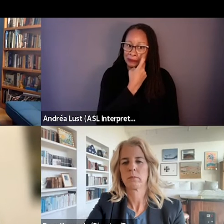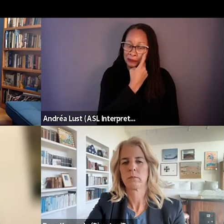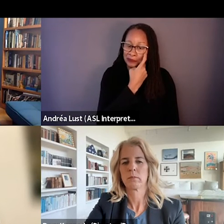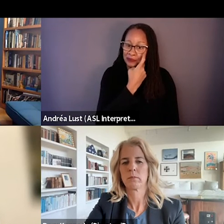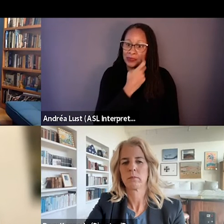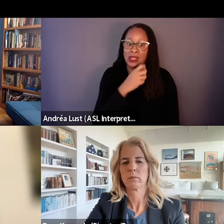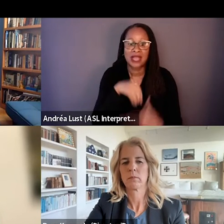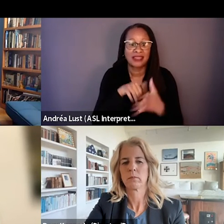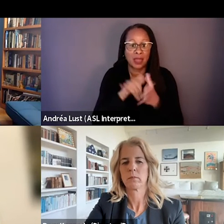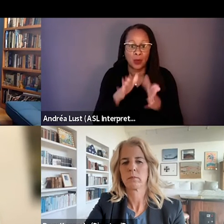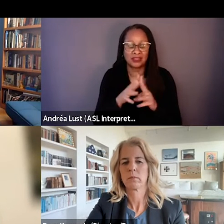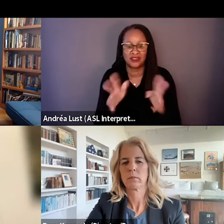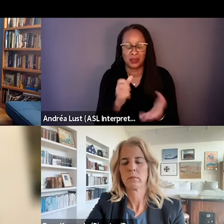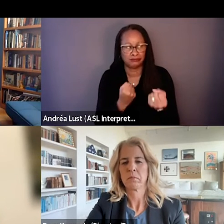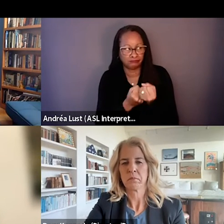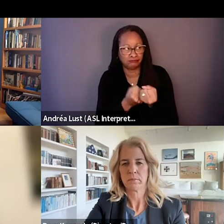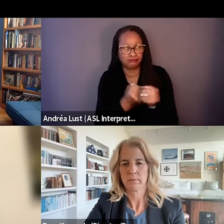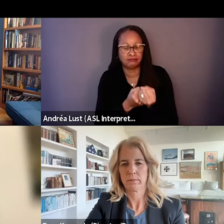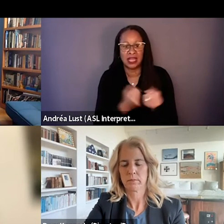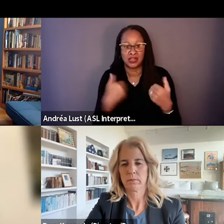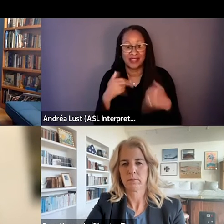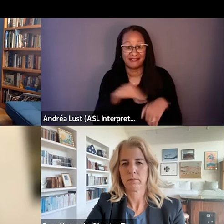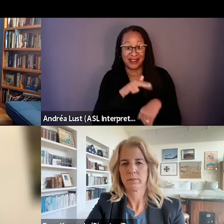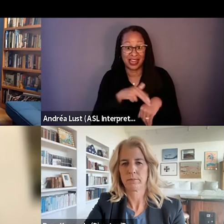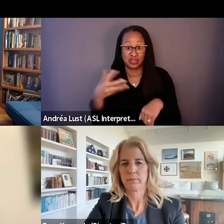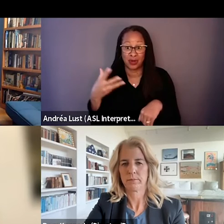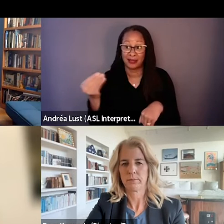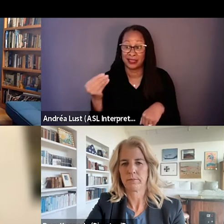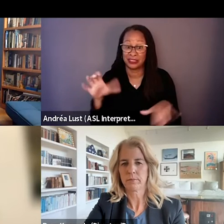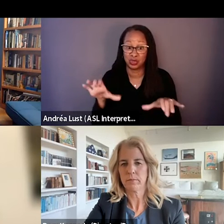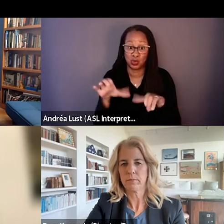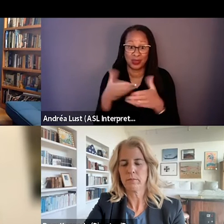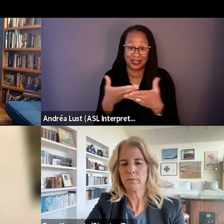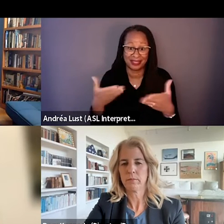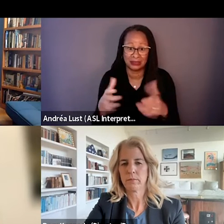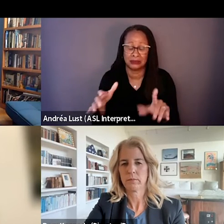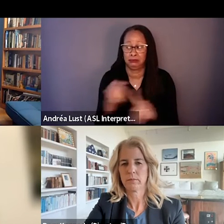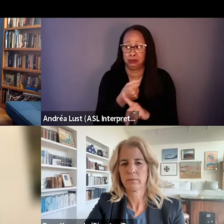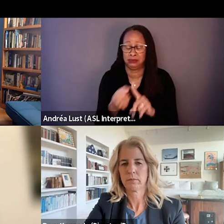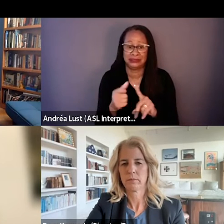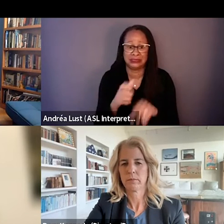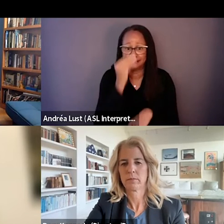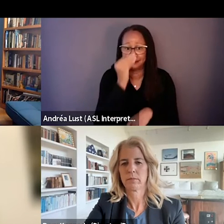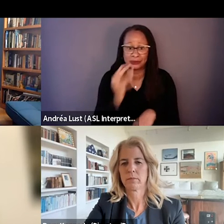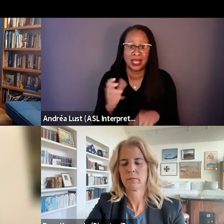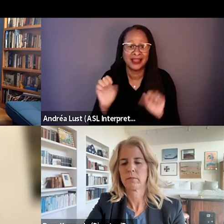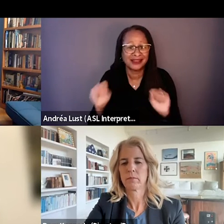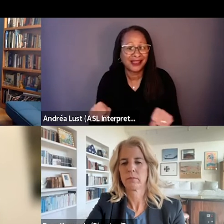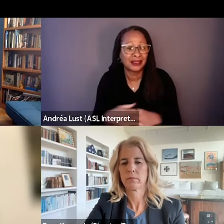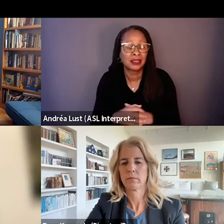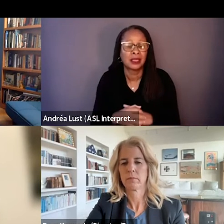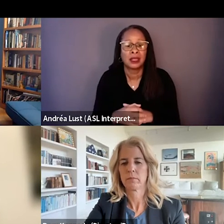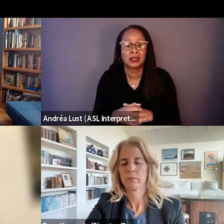way, it's very affirming that you think that you have nature out there that is, you know, brutal and indifferent or can be brutal and is